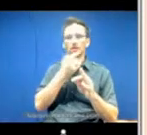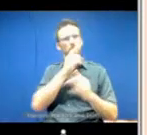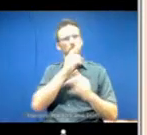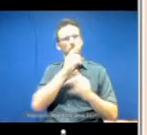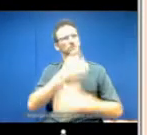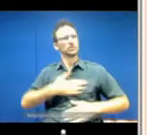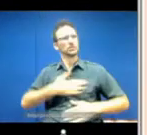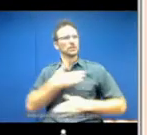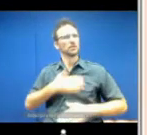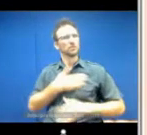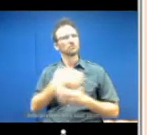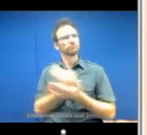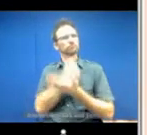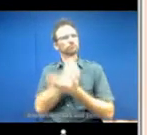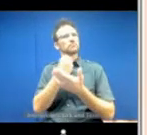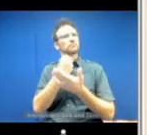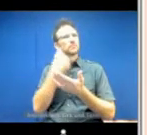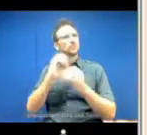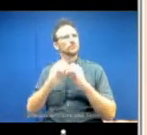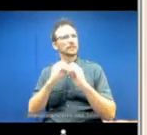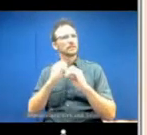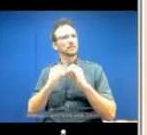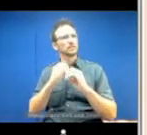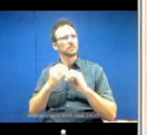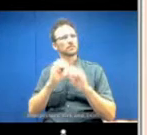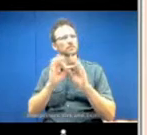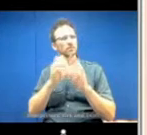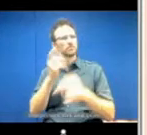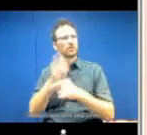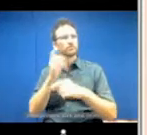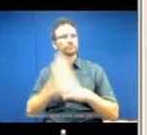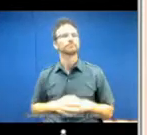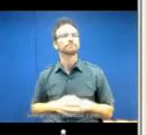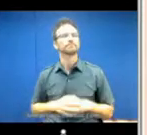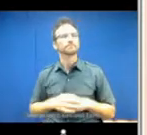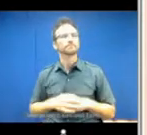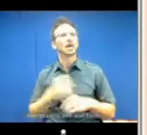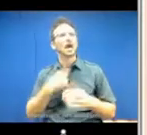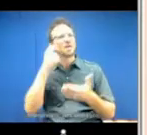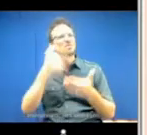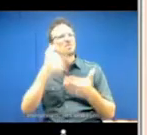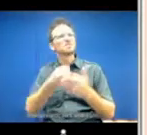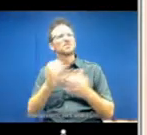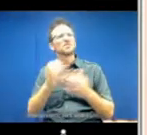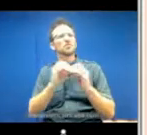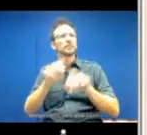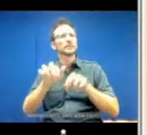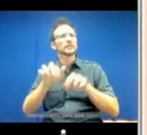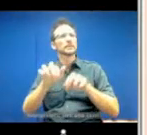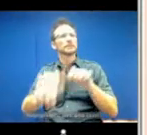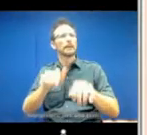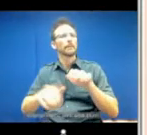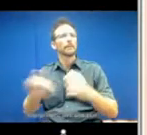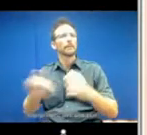And I saw a couple other questions I'm going to go ahead and see if we can respond to.